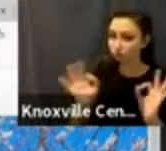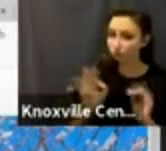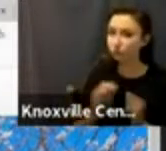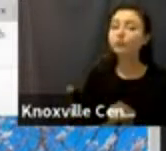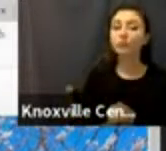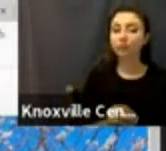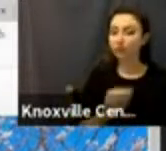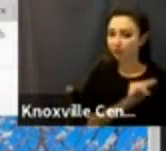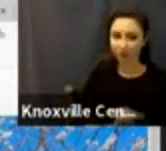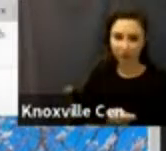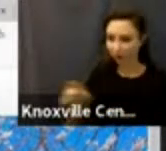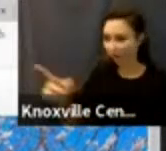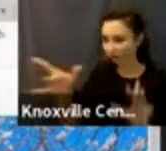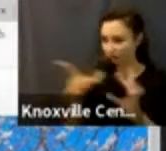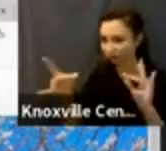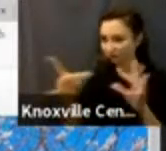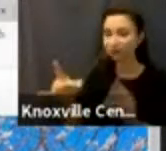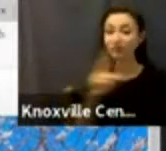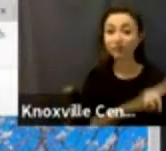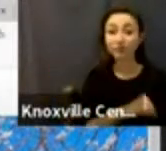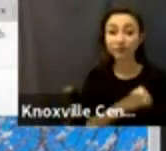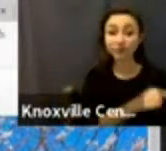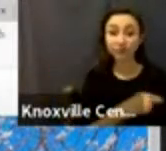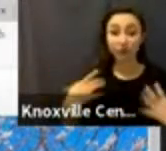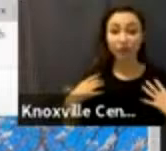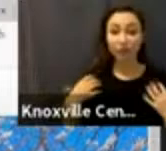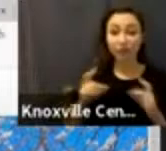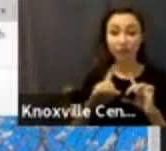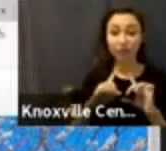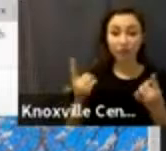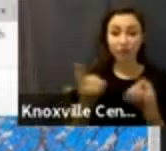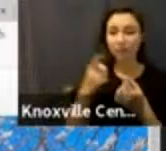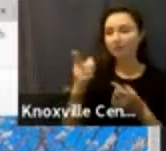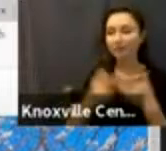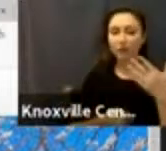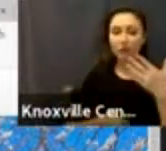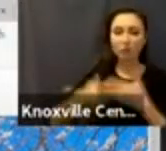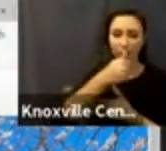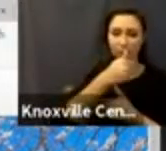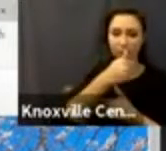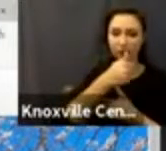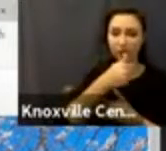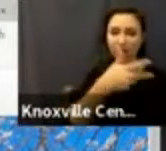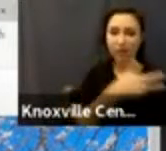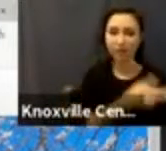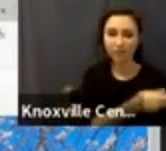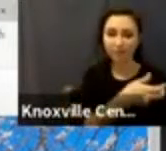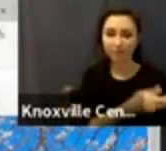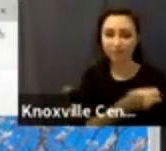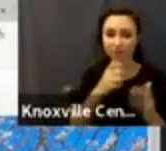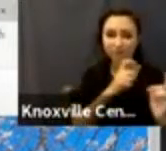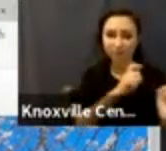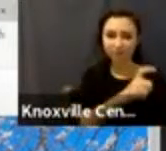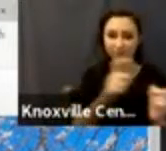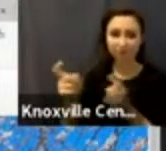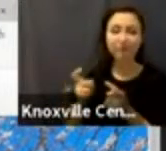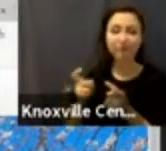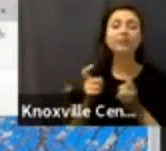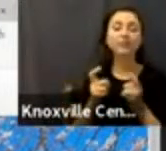as the mayor said, the hospitals and the health departments are the primary vaccinators right now outside assisted livings and long-term